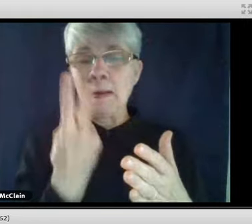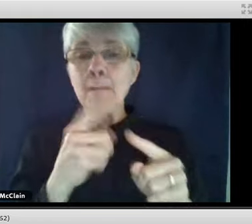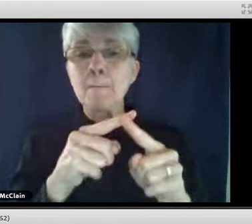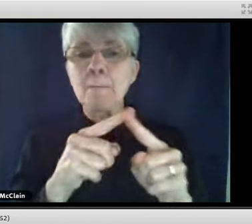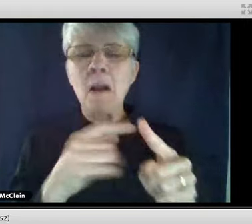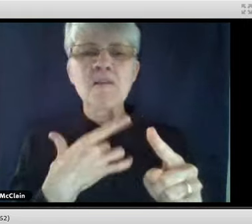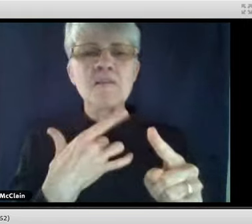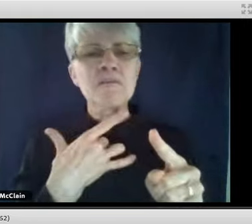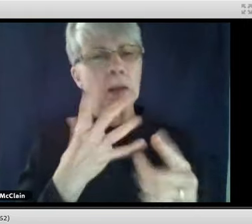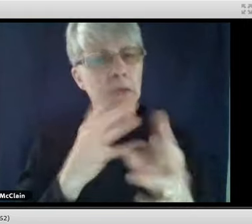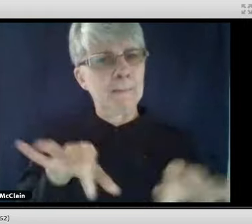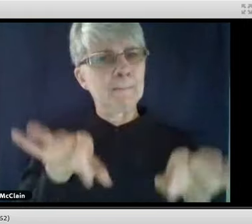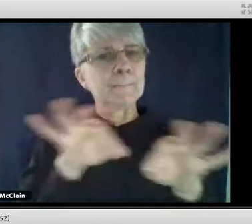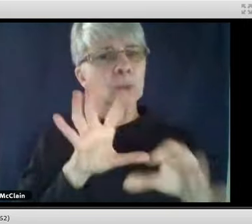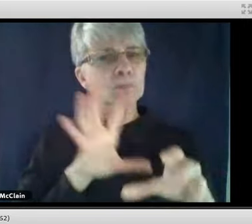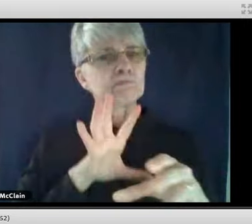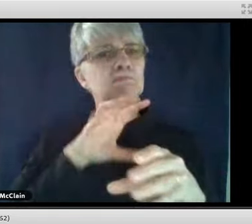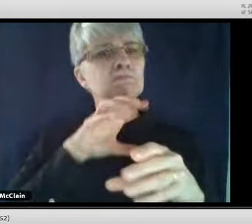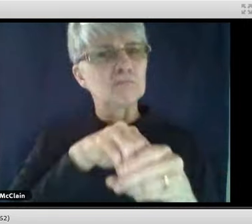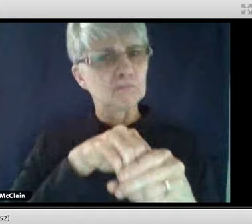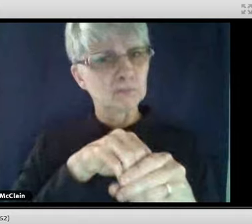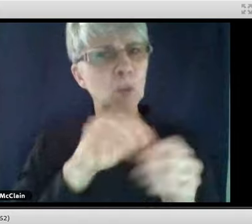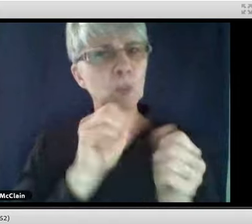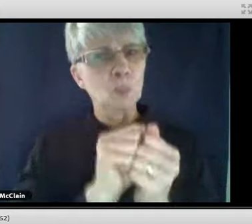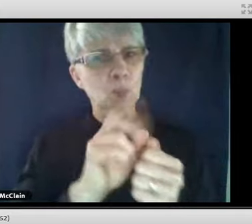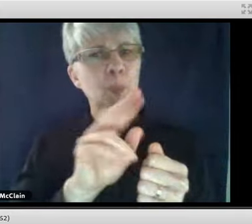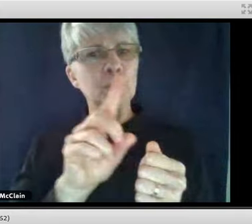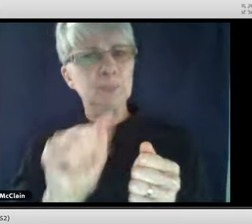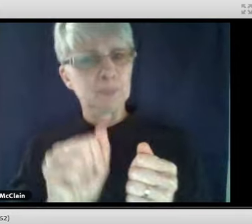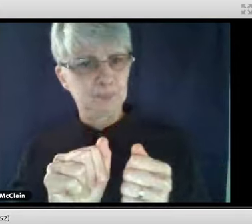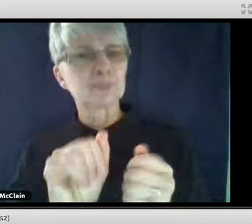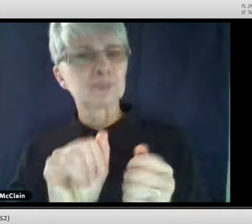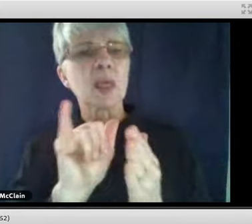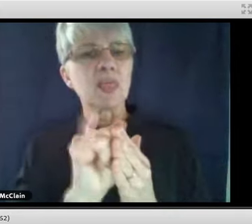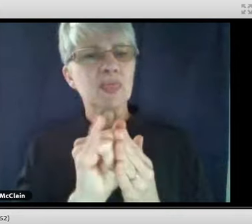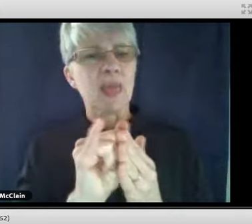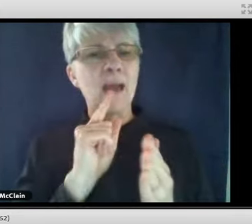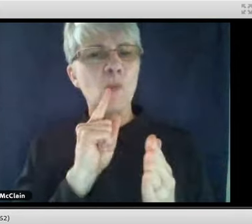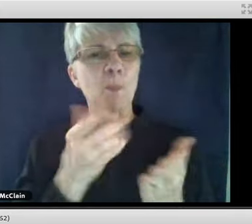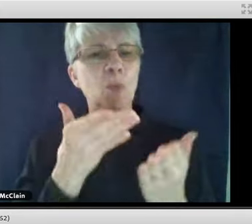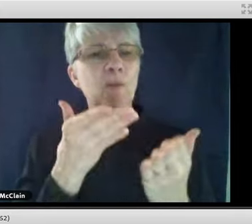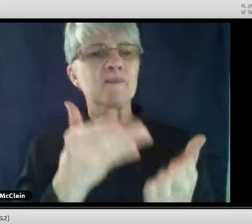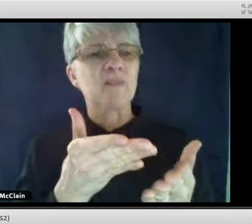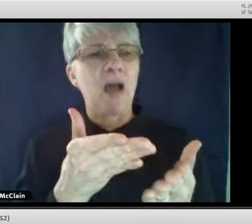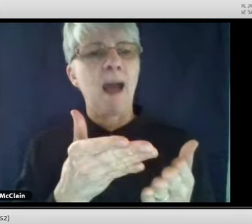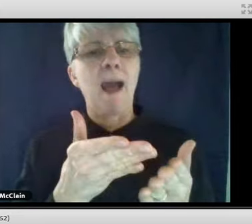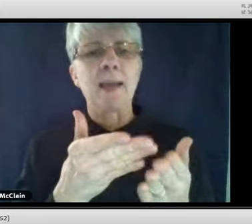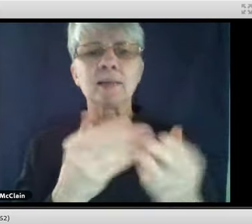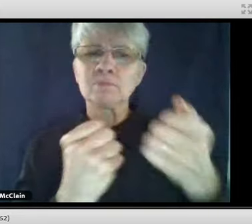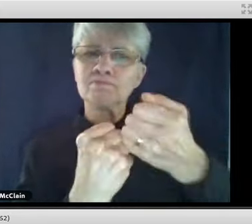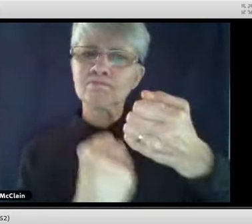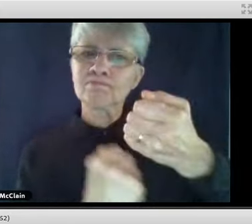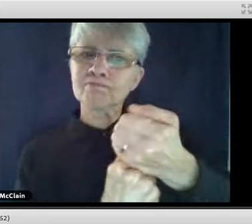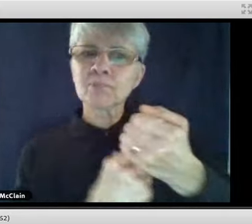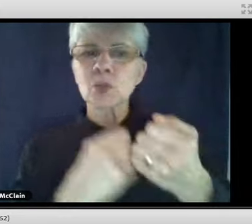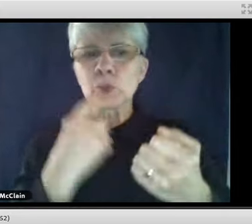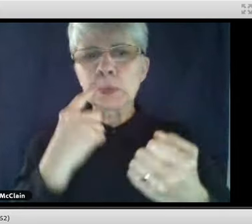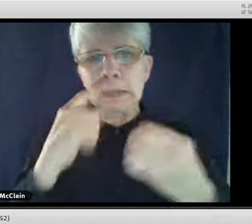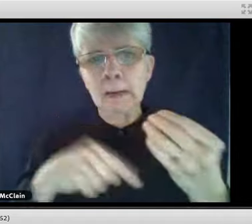it was important to include this conceptual model to provide a framework so to think